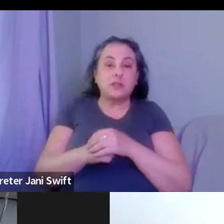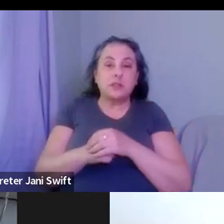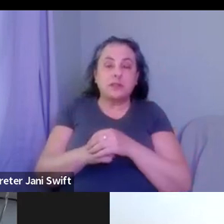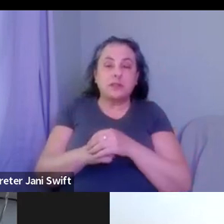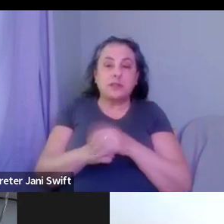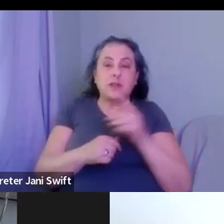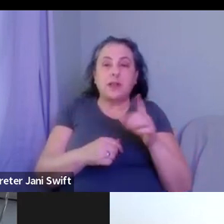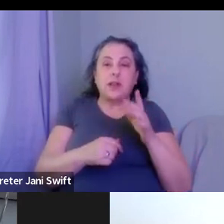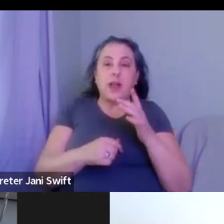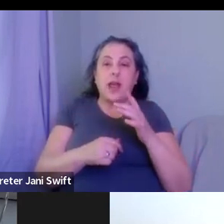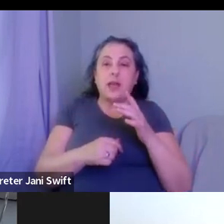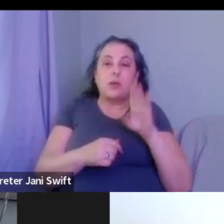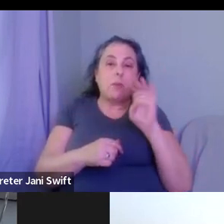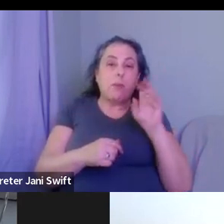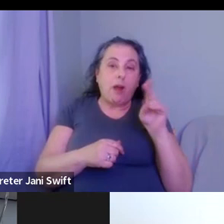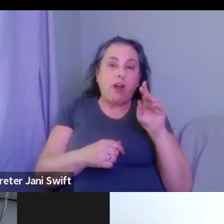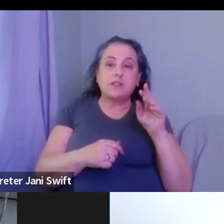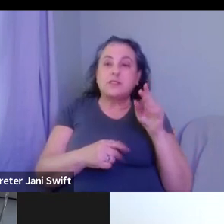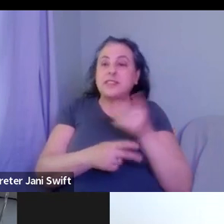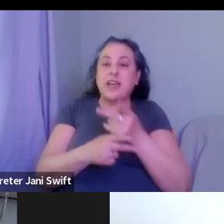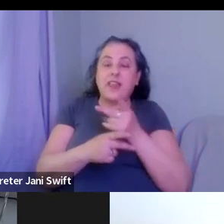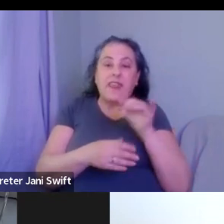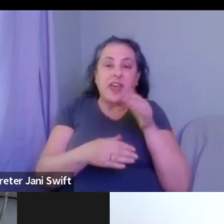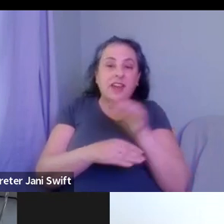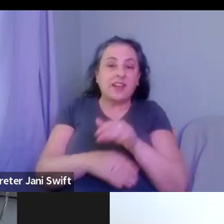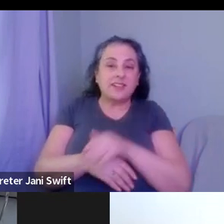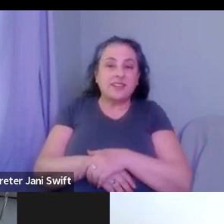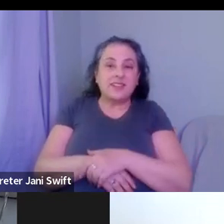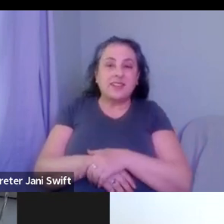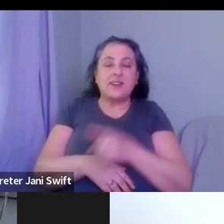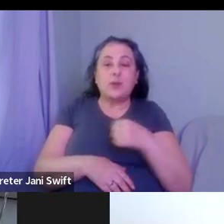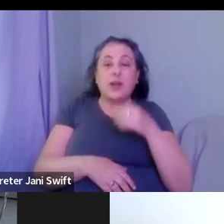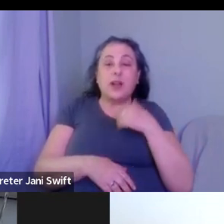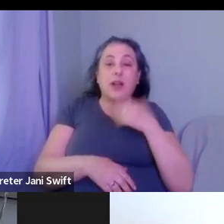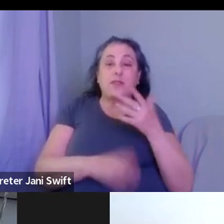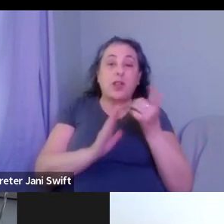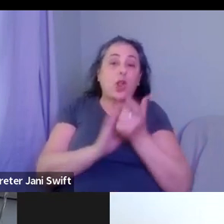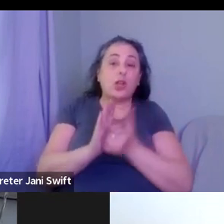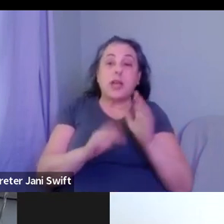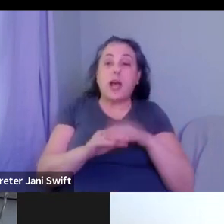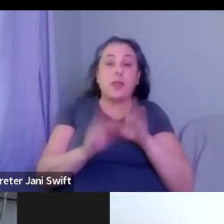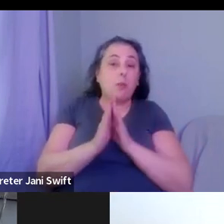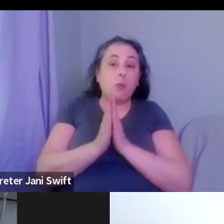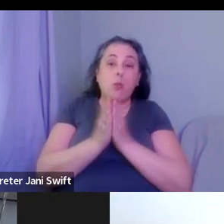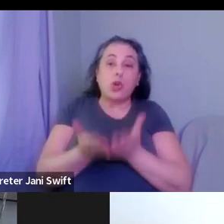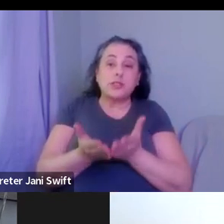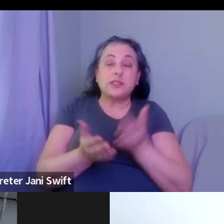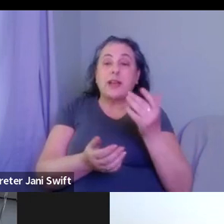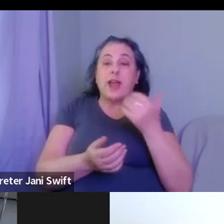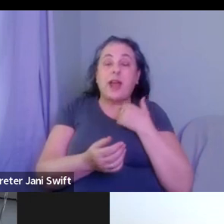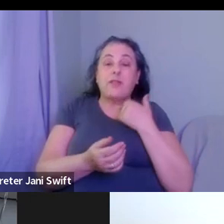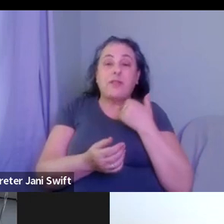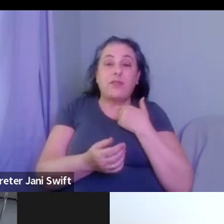And so they had a bartend that night. And so we can have these laws on the books, and we can